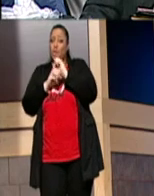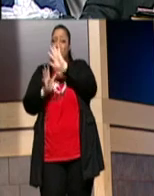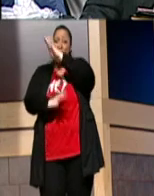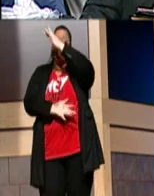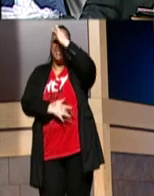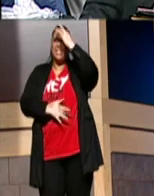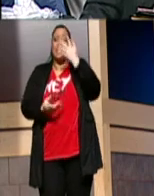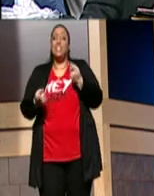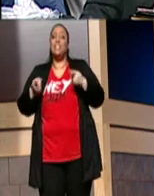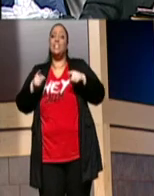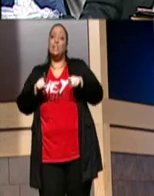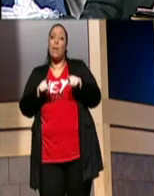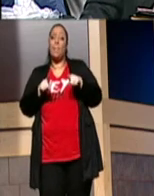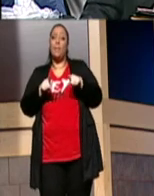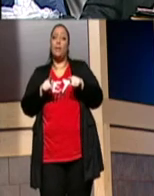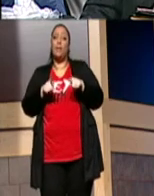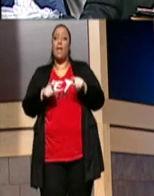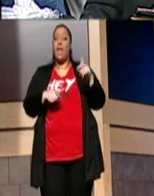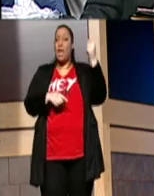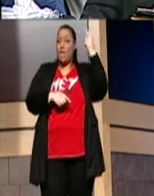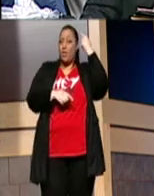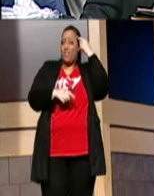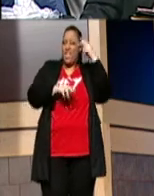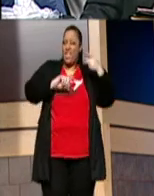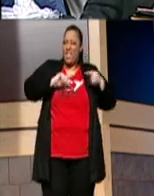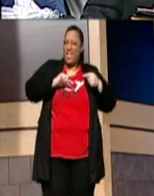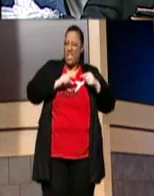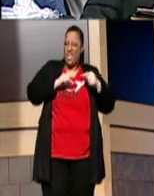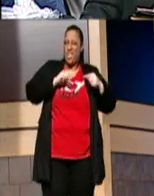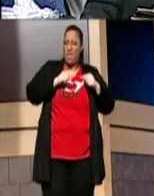is coming. Yep. I got a headache. Oh my God!